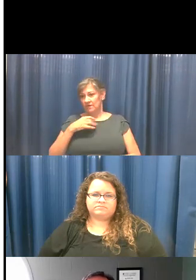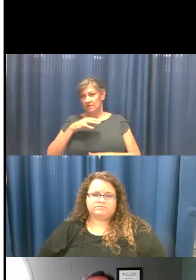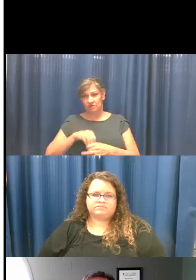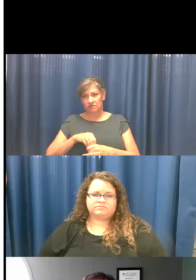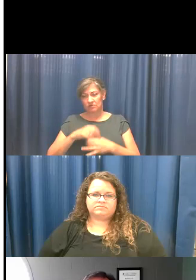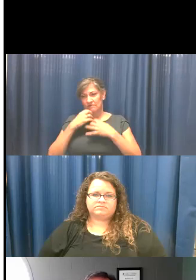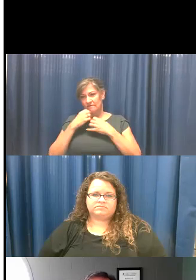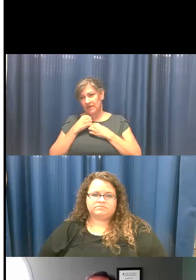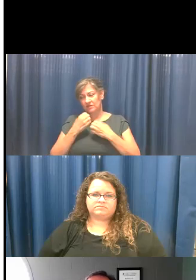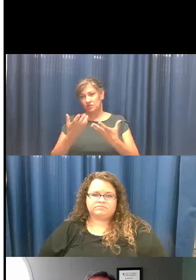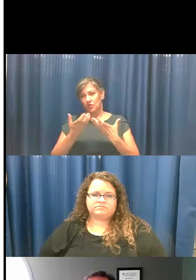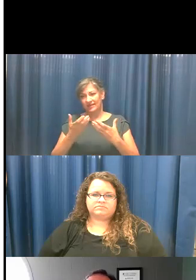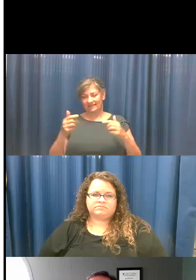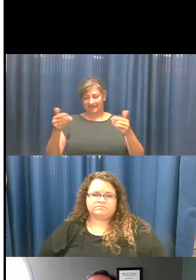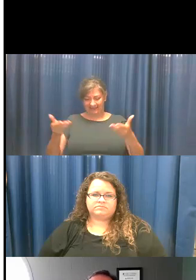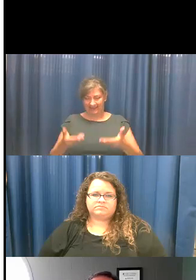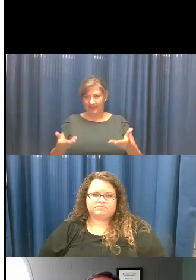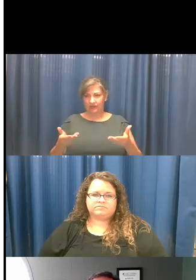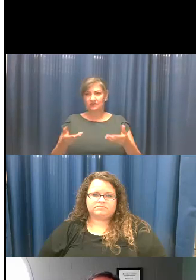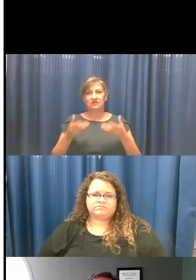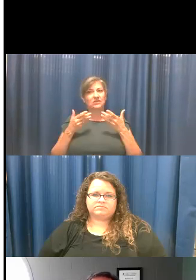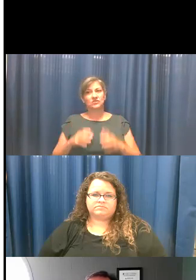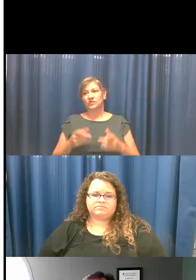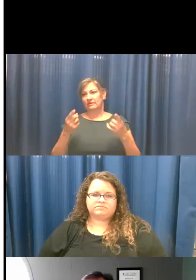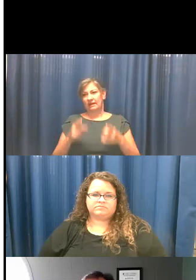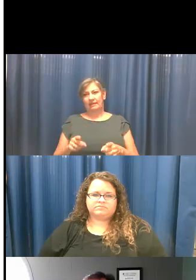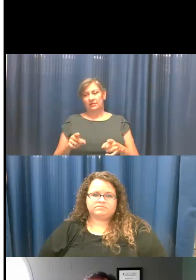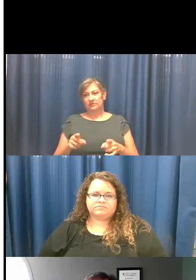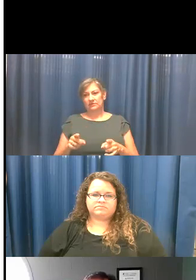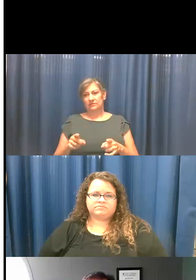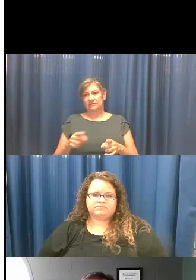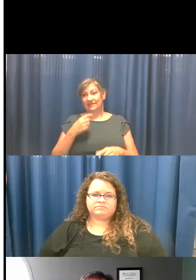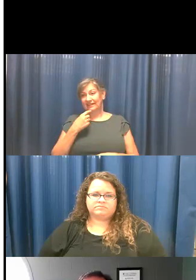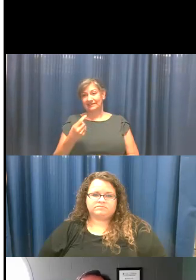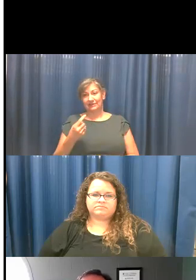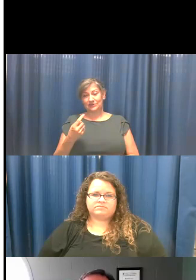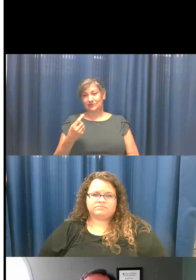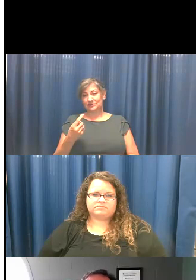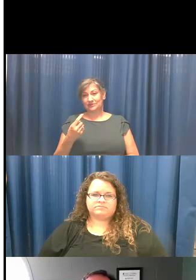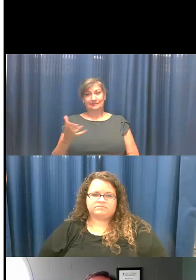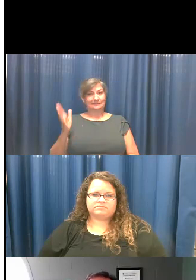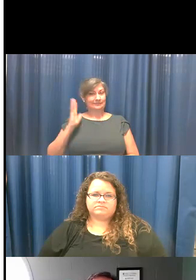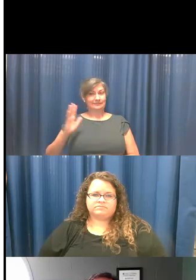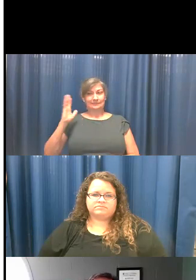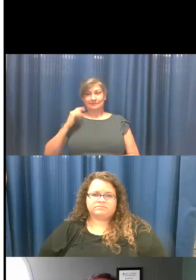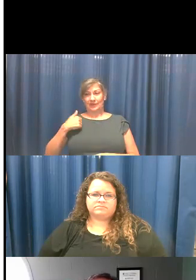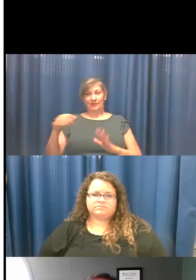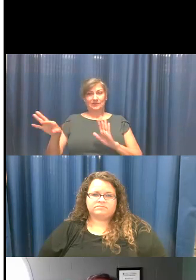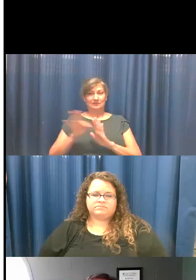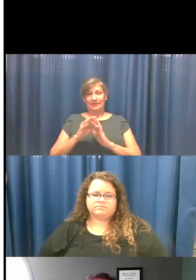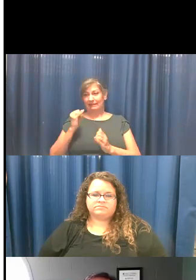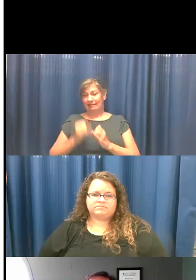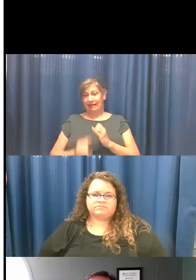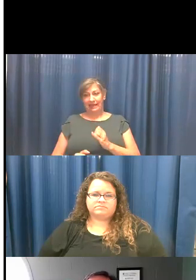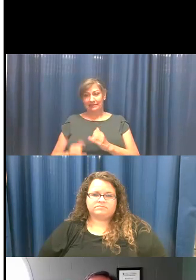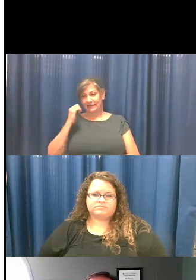They don't feel wanted here. I don't want that to happen to anybody. And I'll tell you, all those years that I got picked last for the sports team